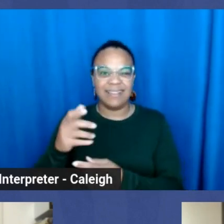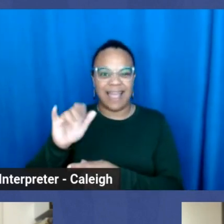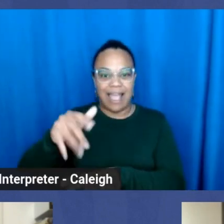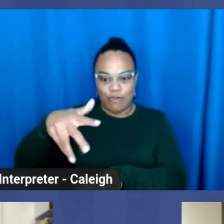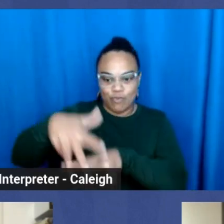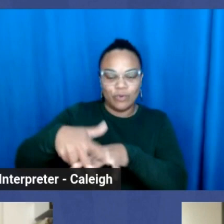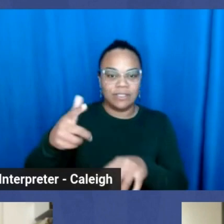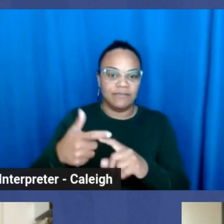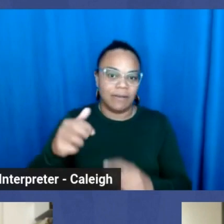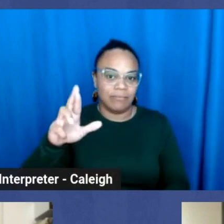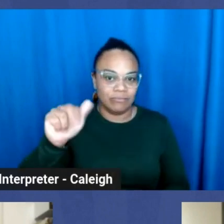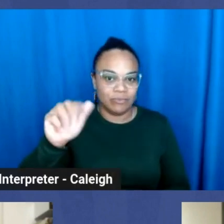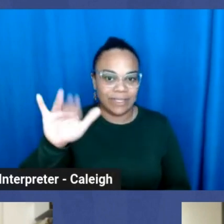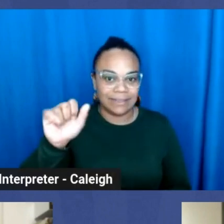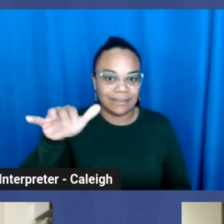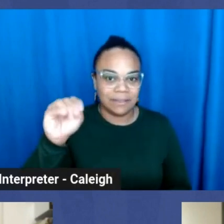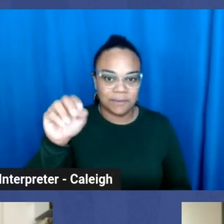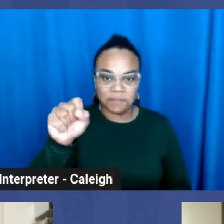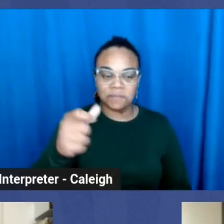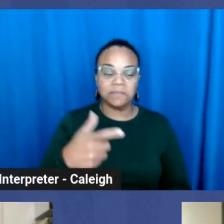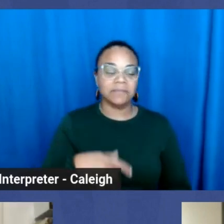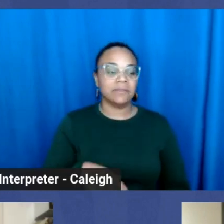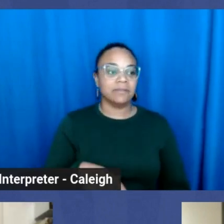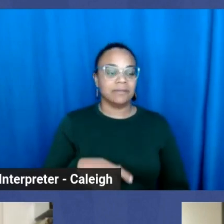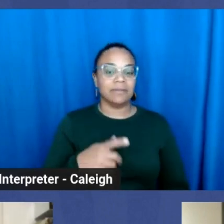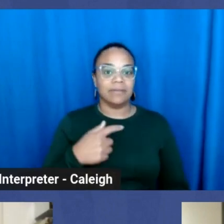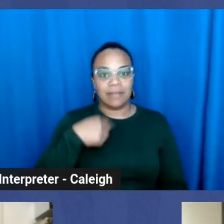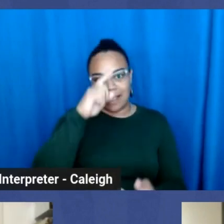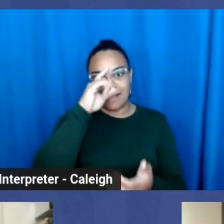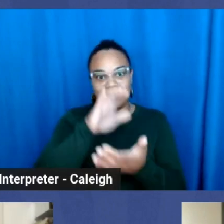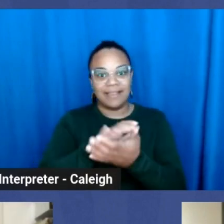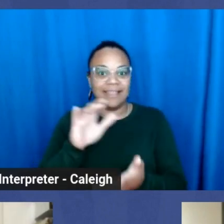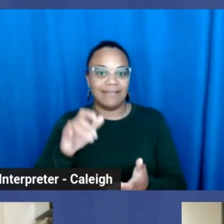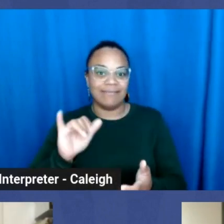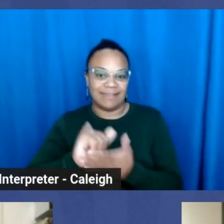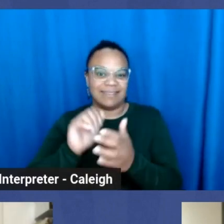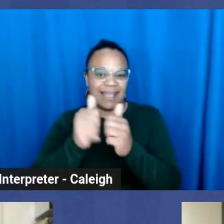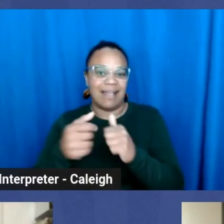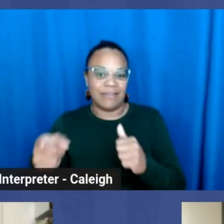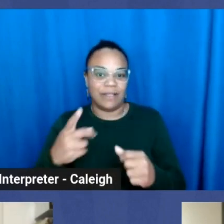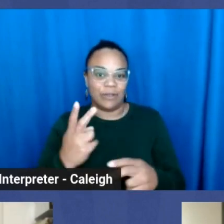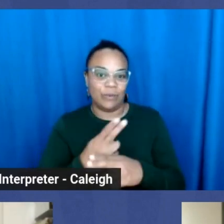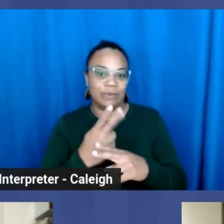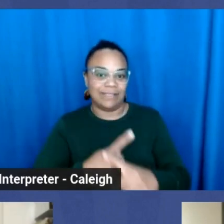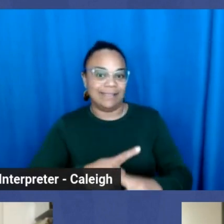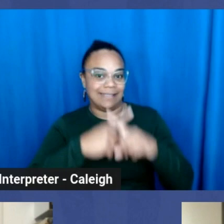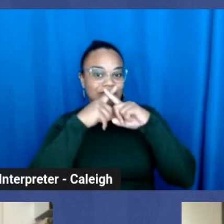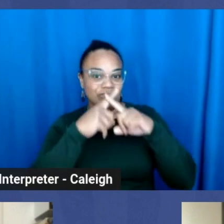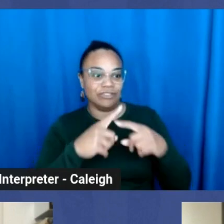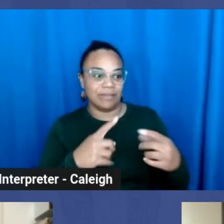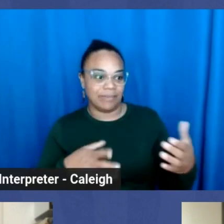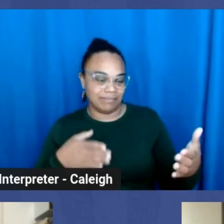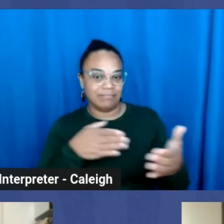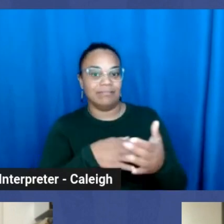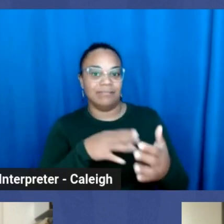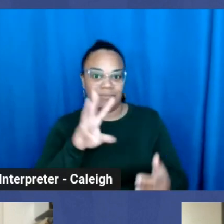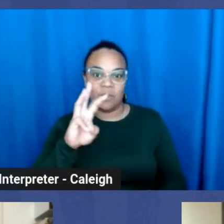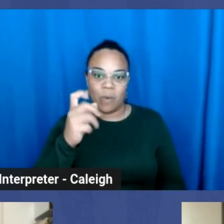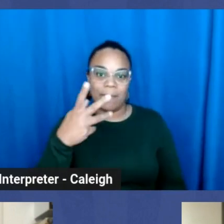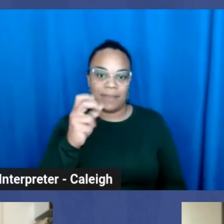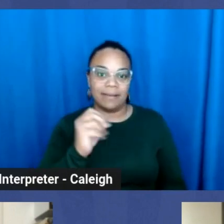definitely how I think censorship is being used to as a weapon against